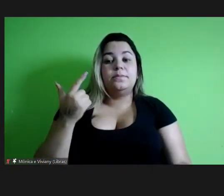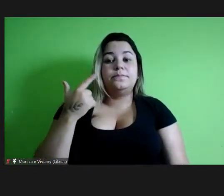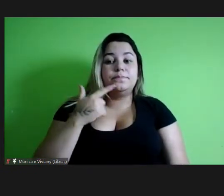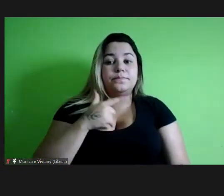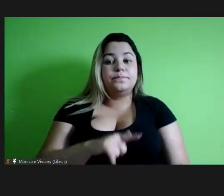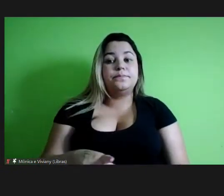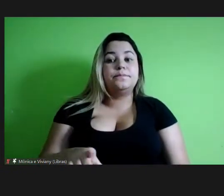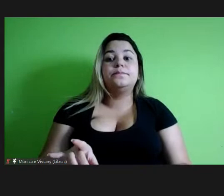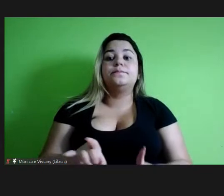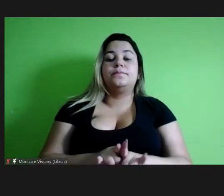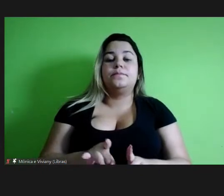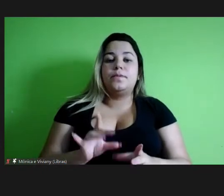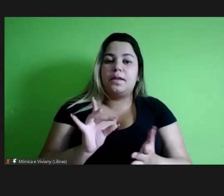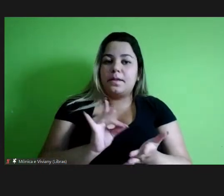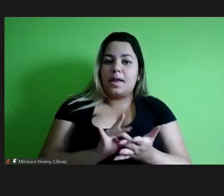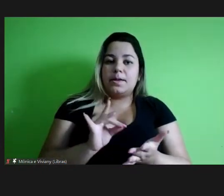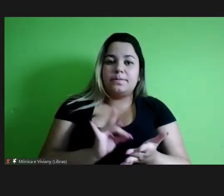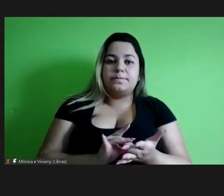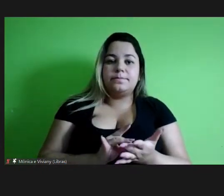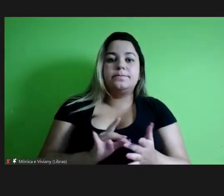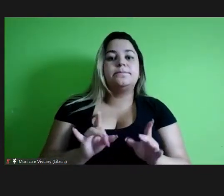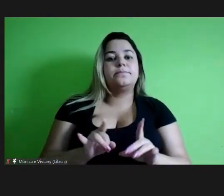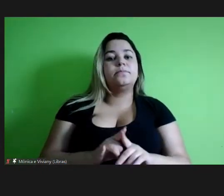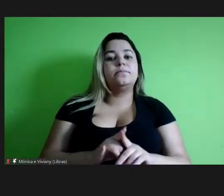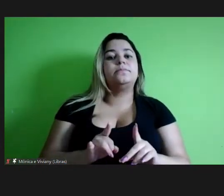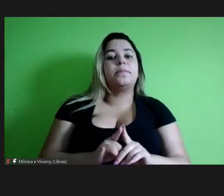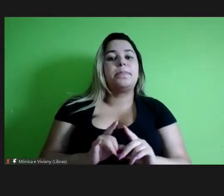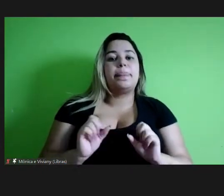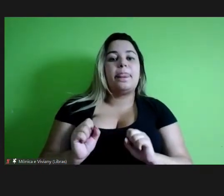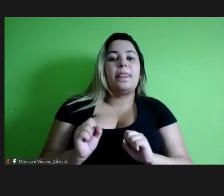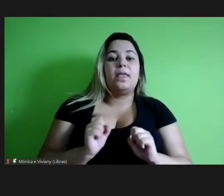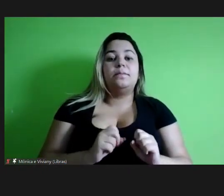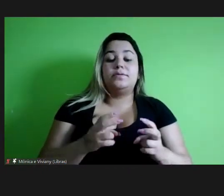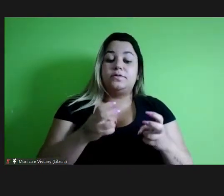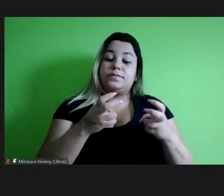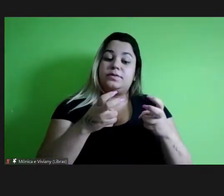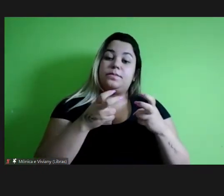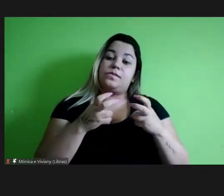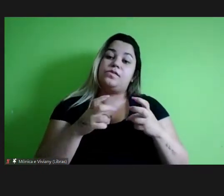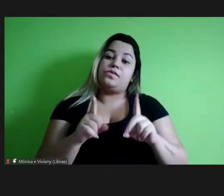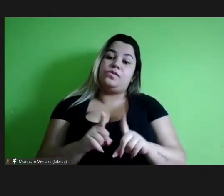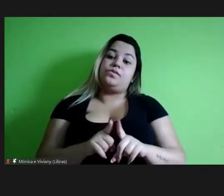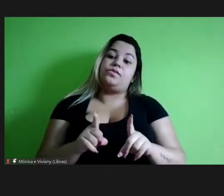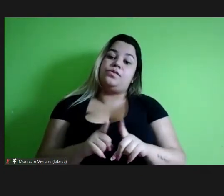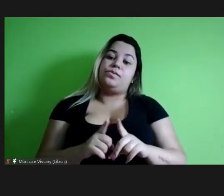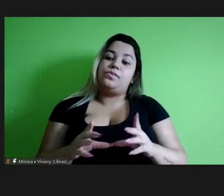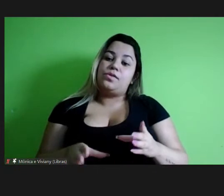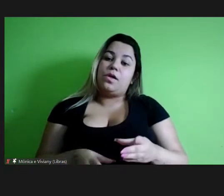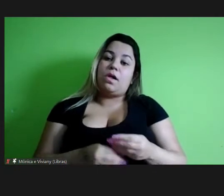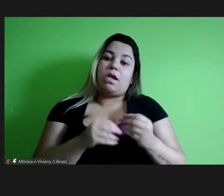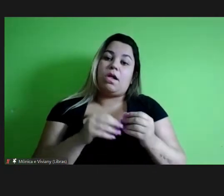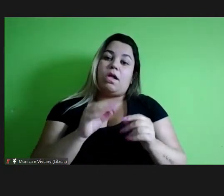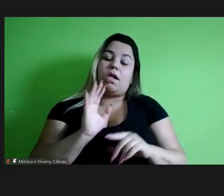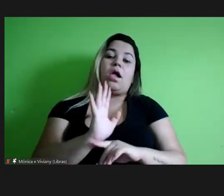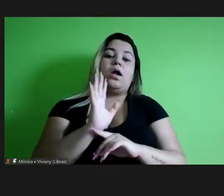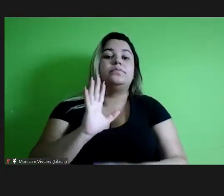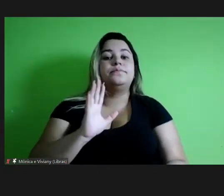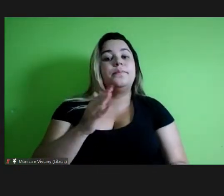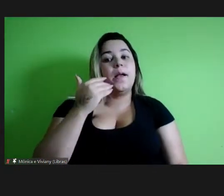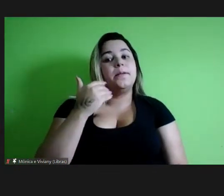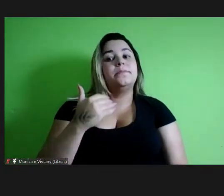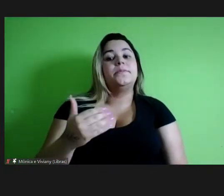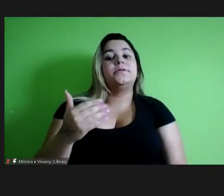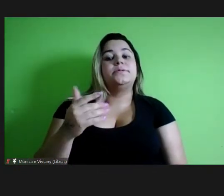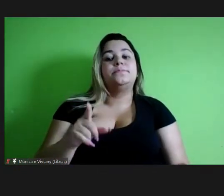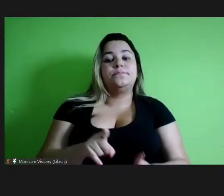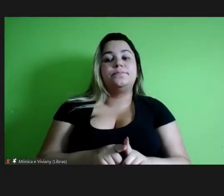many procedures that interfere in this reality, but I can notice and feel that I am contributing for the evolution